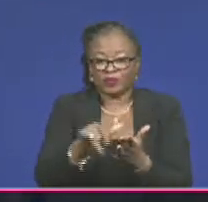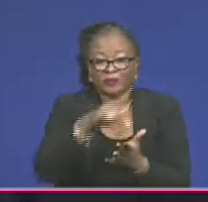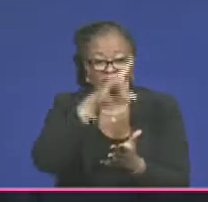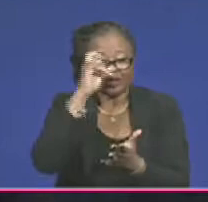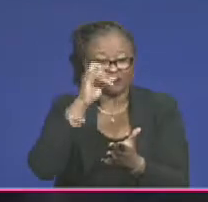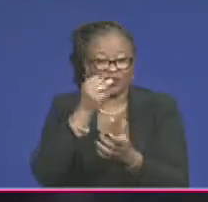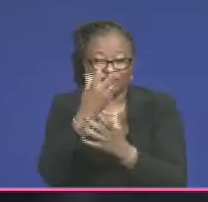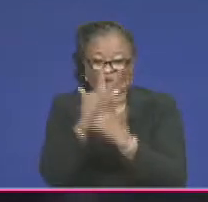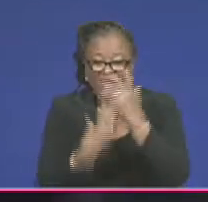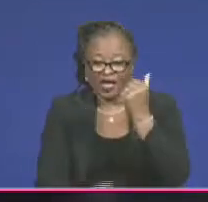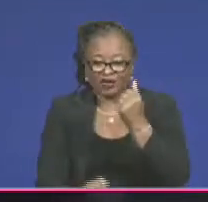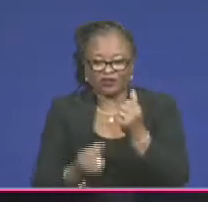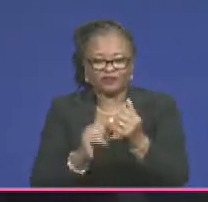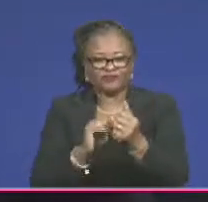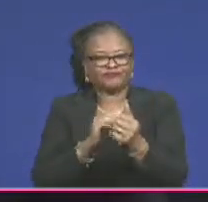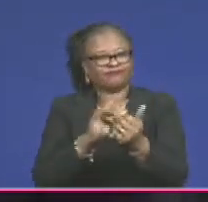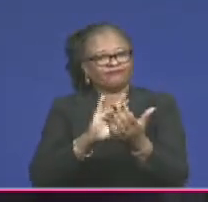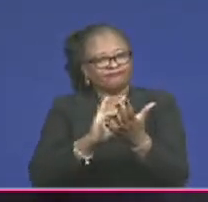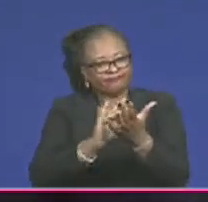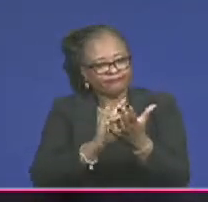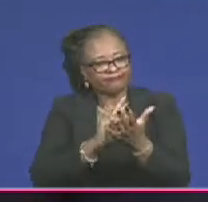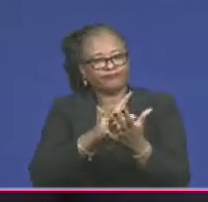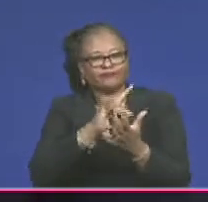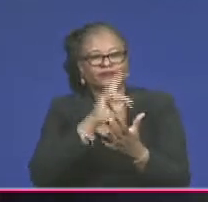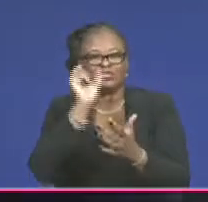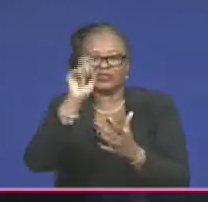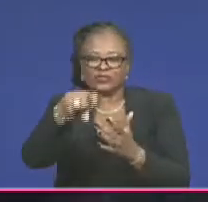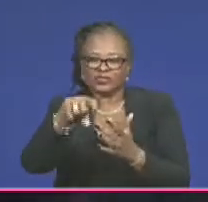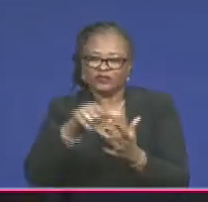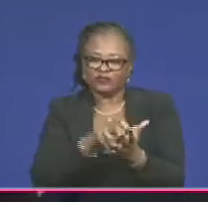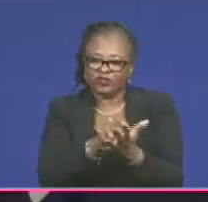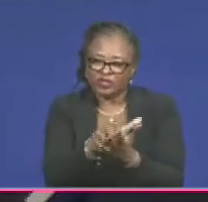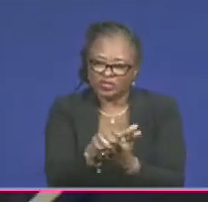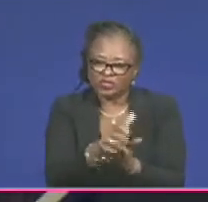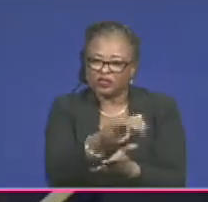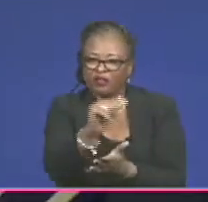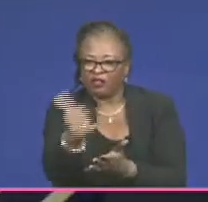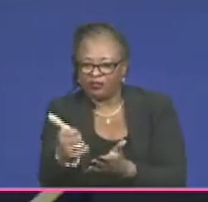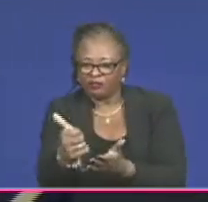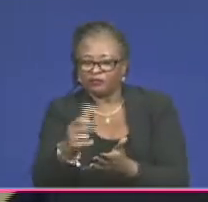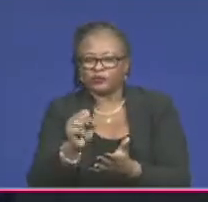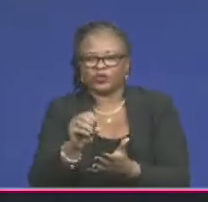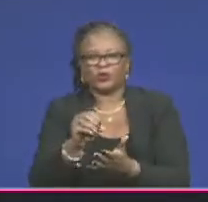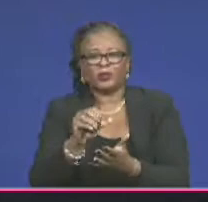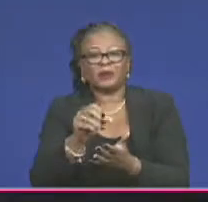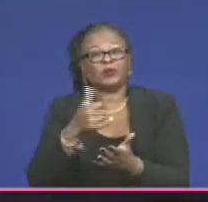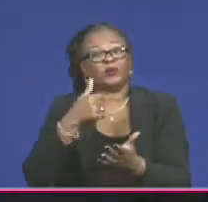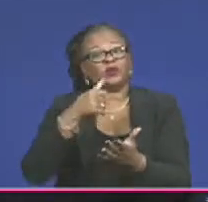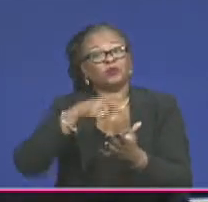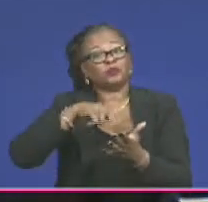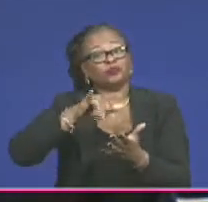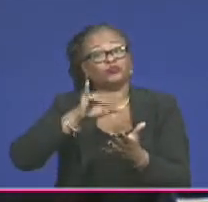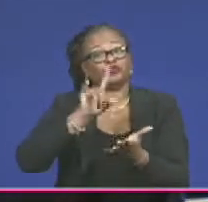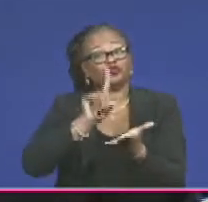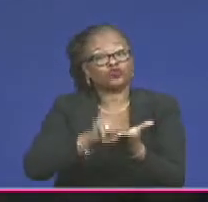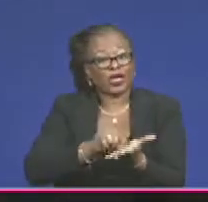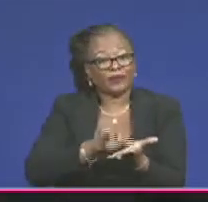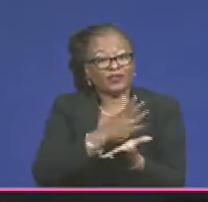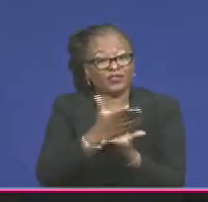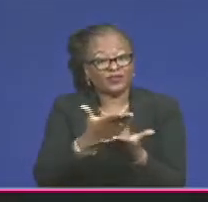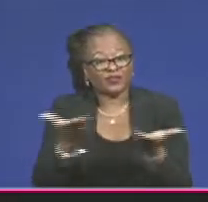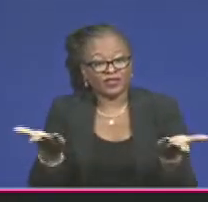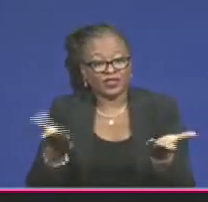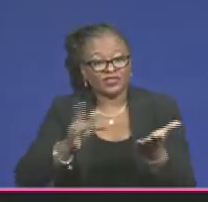because we have run out of narcotics. Could that be because we are prescribing those